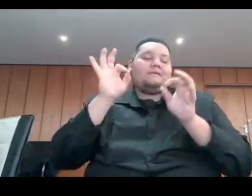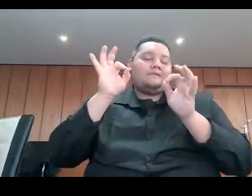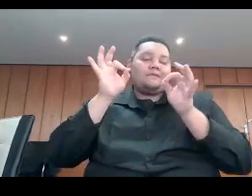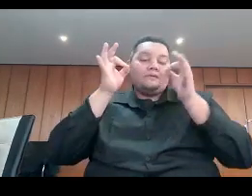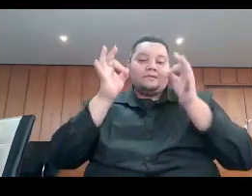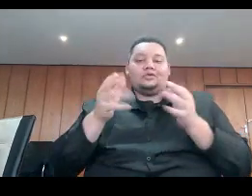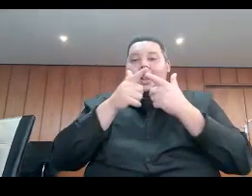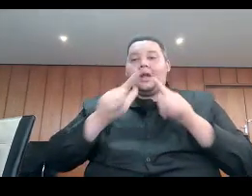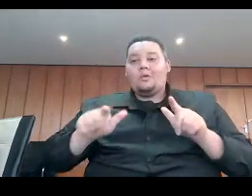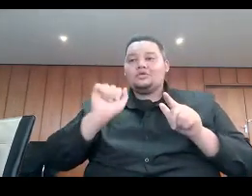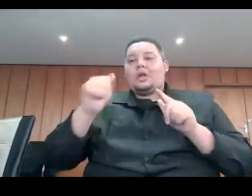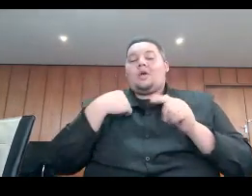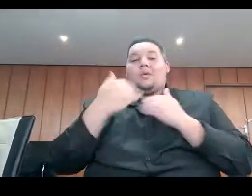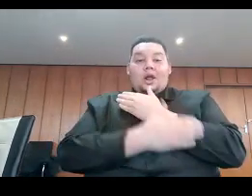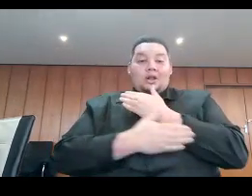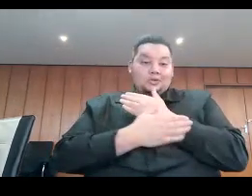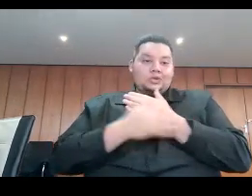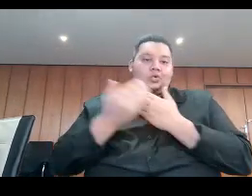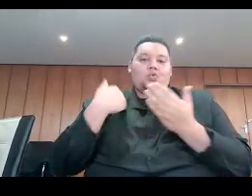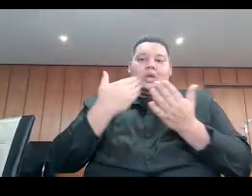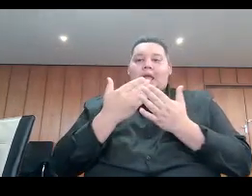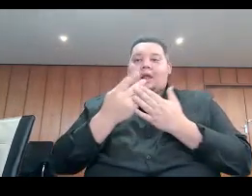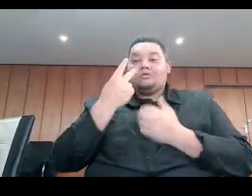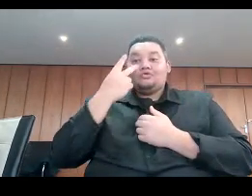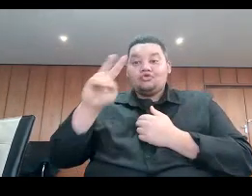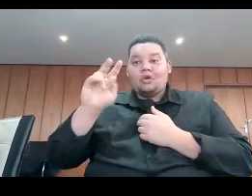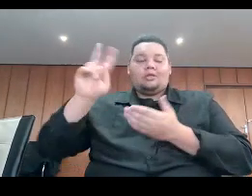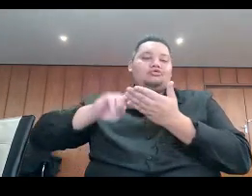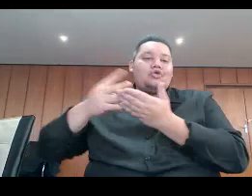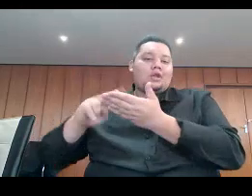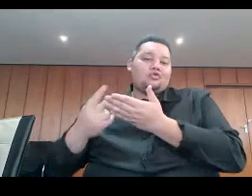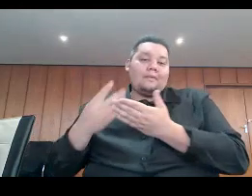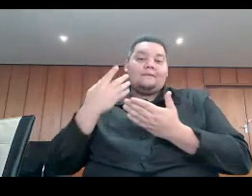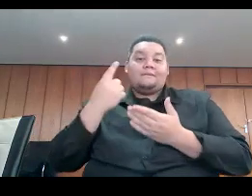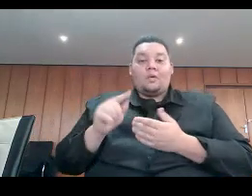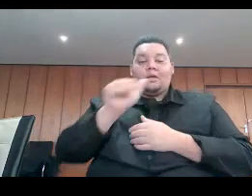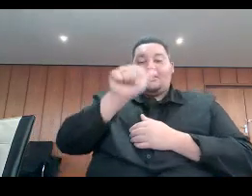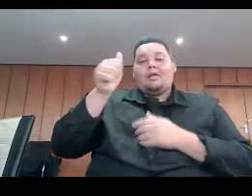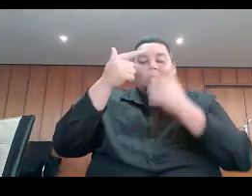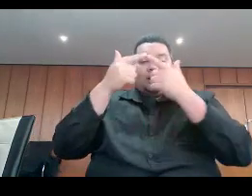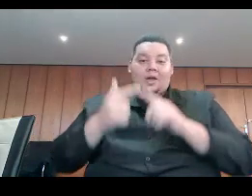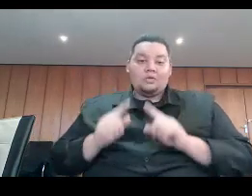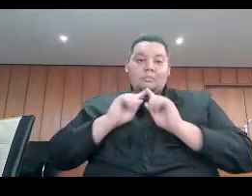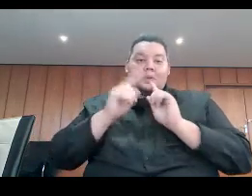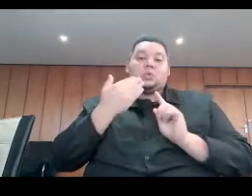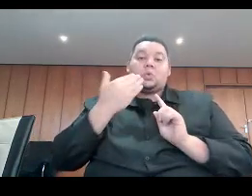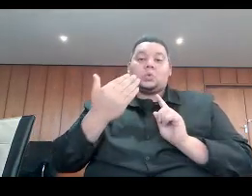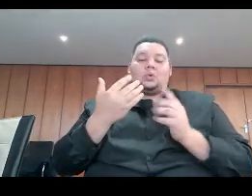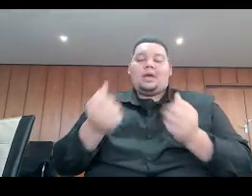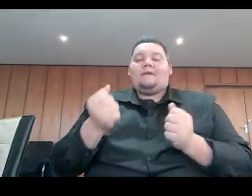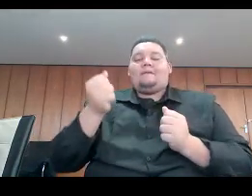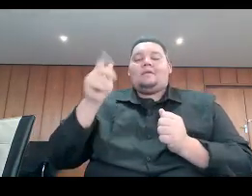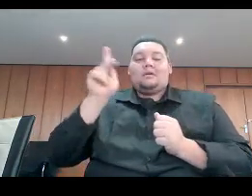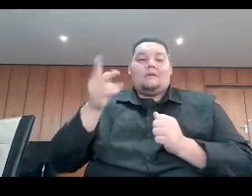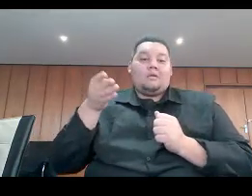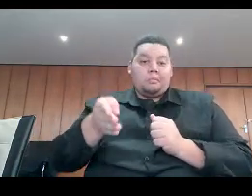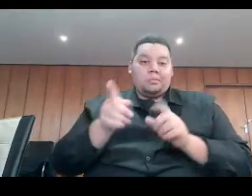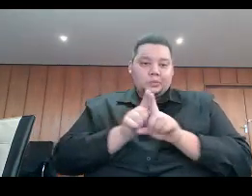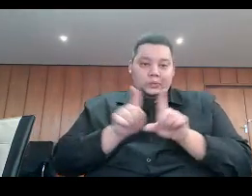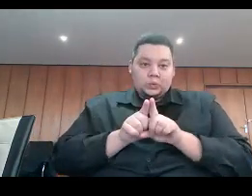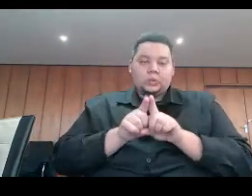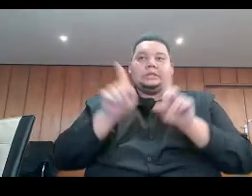languages of our country, and you could do the transcript for the other 10, but it's wonderful to have Kevin with us today. And